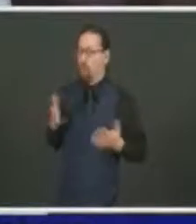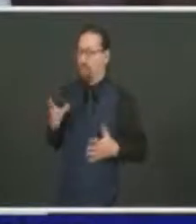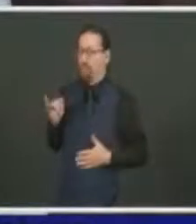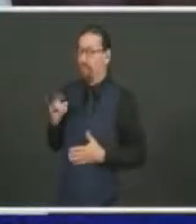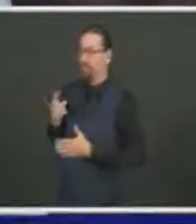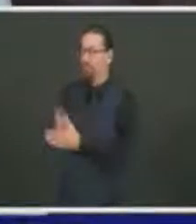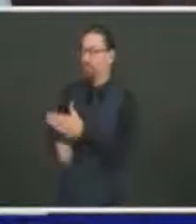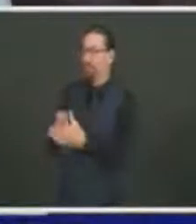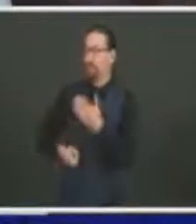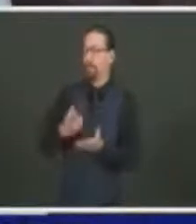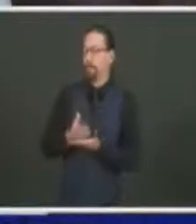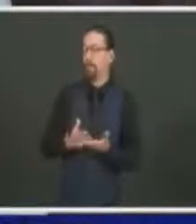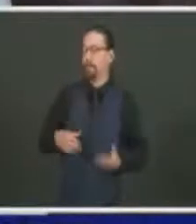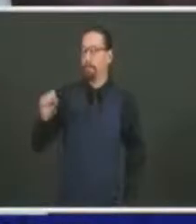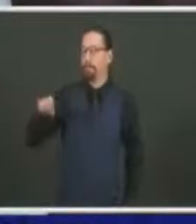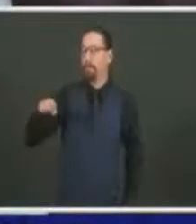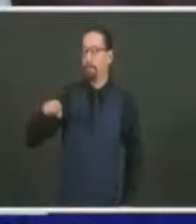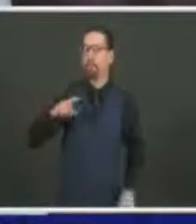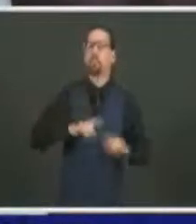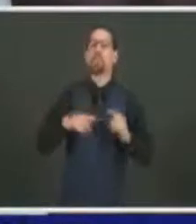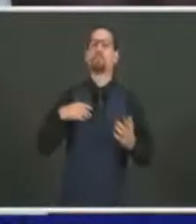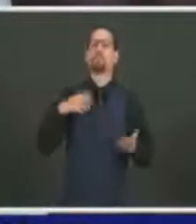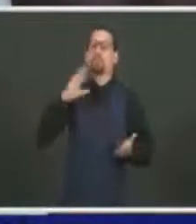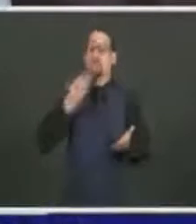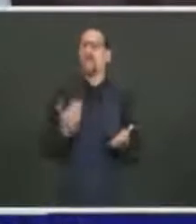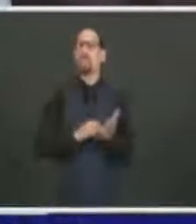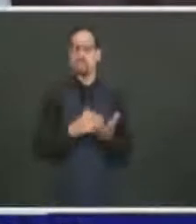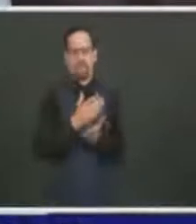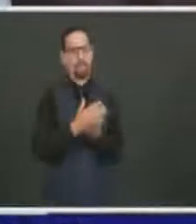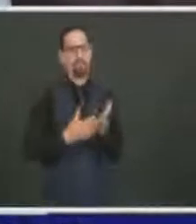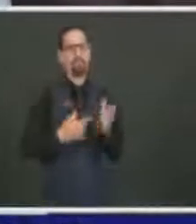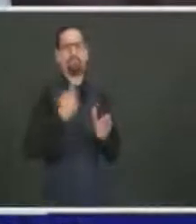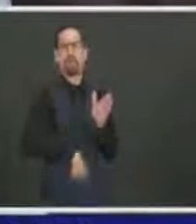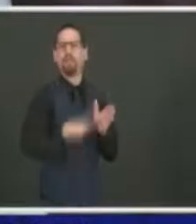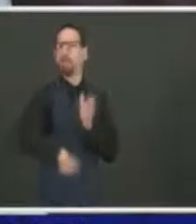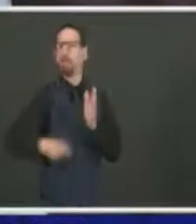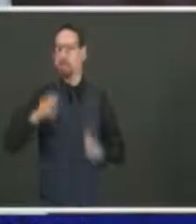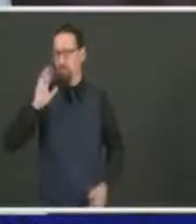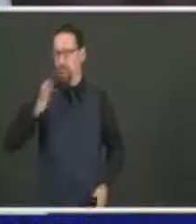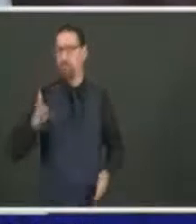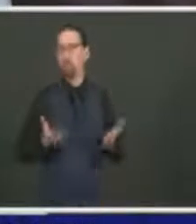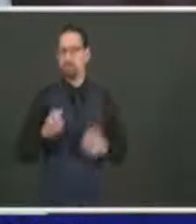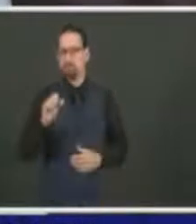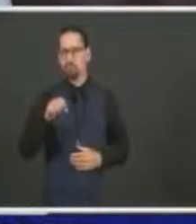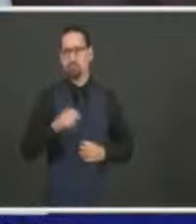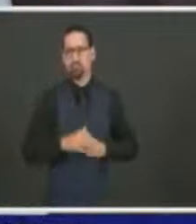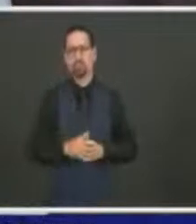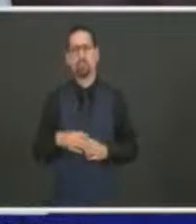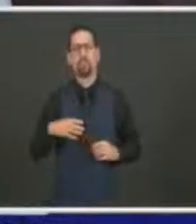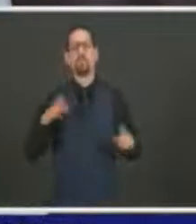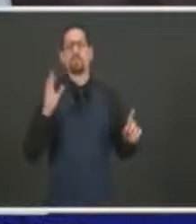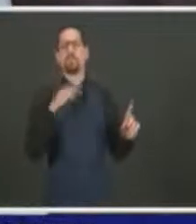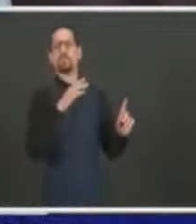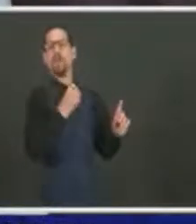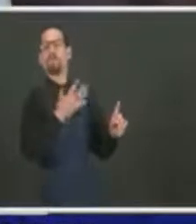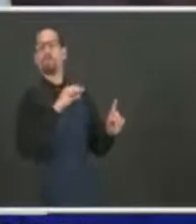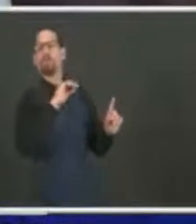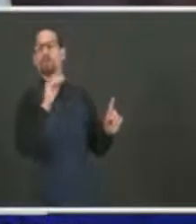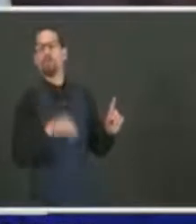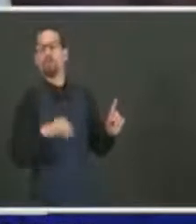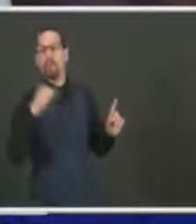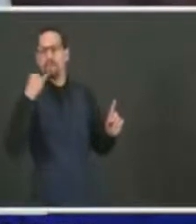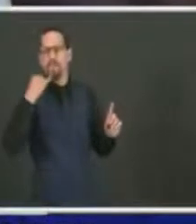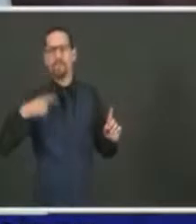time to do even more, and we're trying to figure out exactly how to do that. What would you say is like an approximate percentage of the quote unquote bad actors, if you